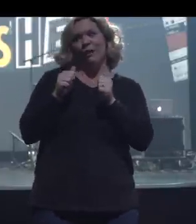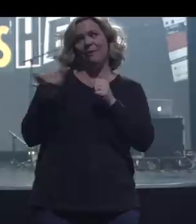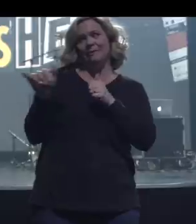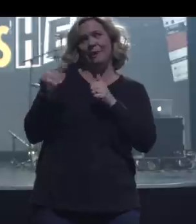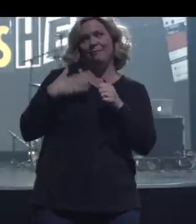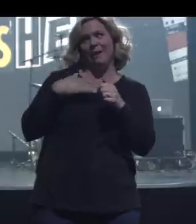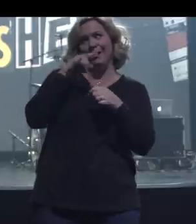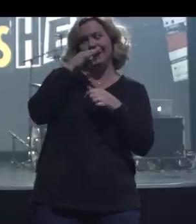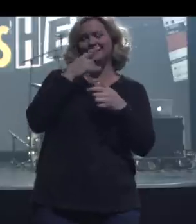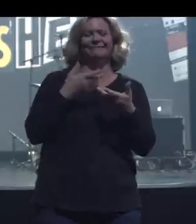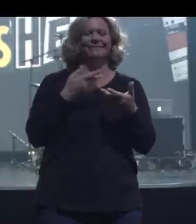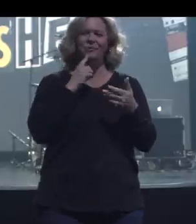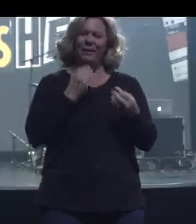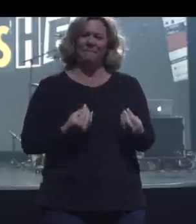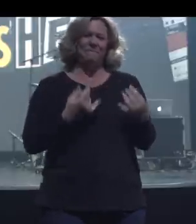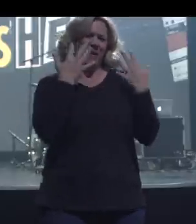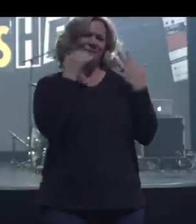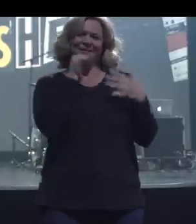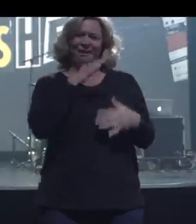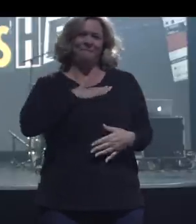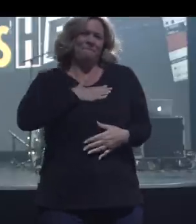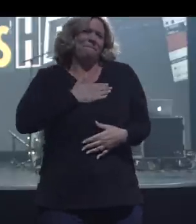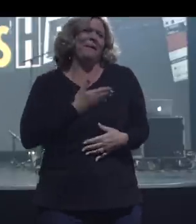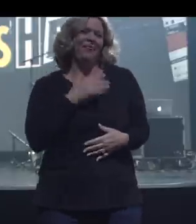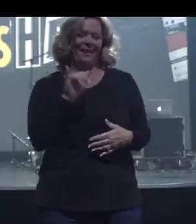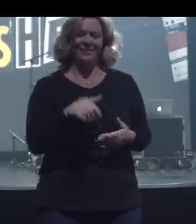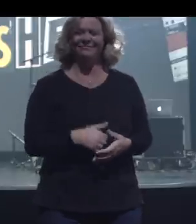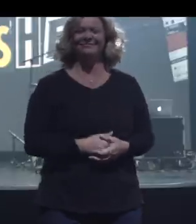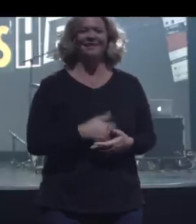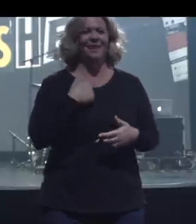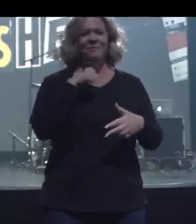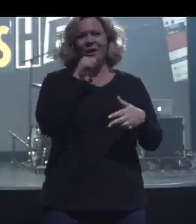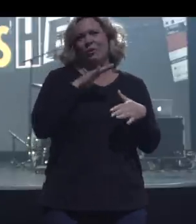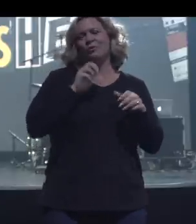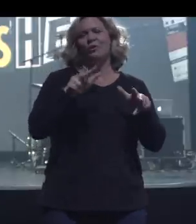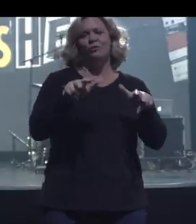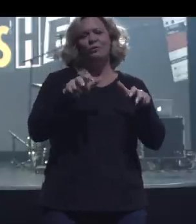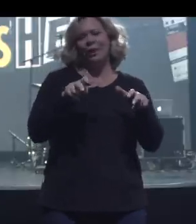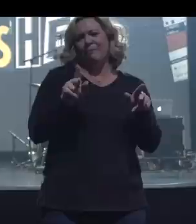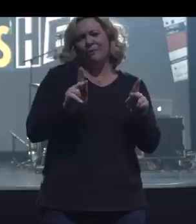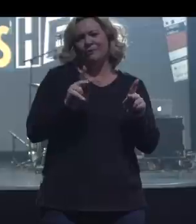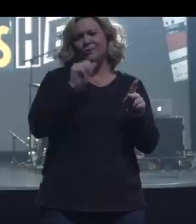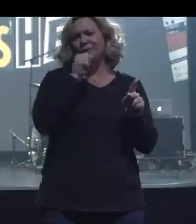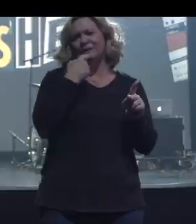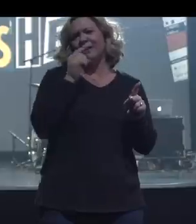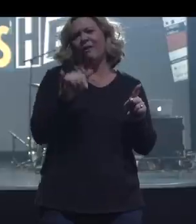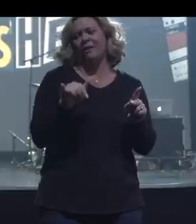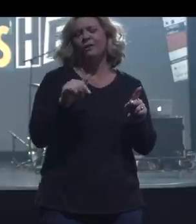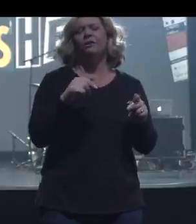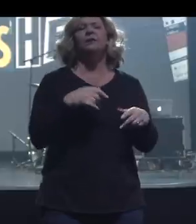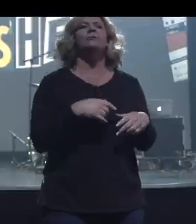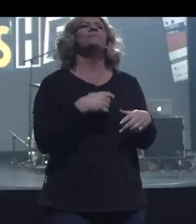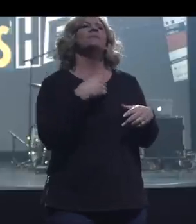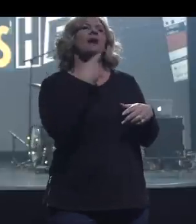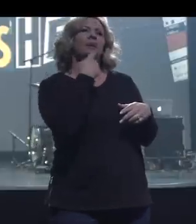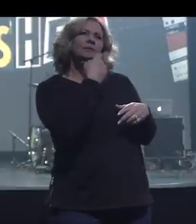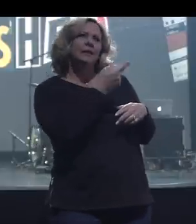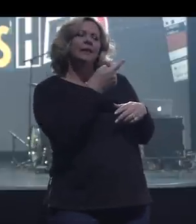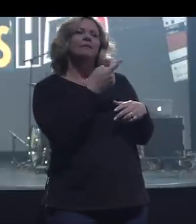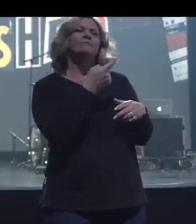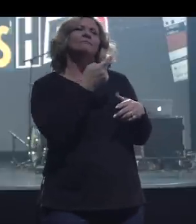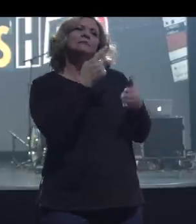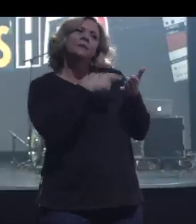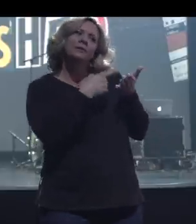I mean, it's just embarrassing. We don't want to admit that we're greedy. We would say something like this. Sometimes I just want a little